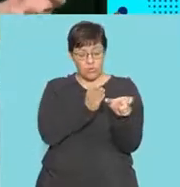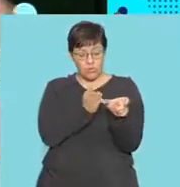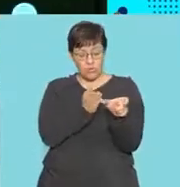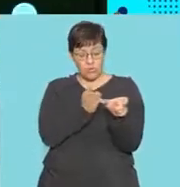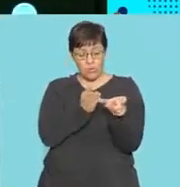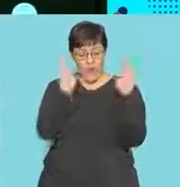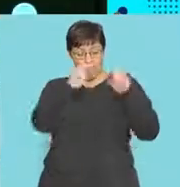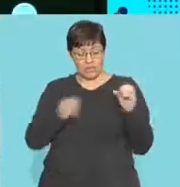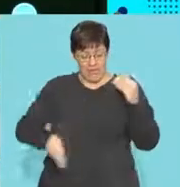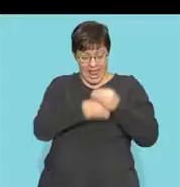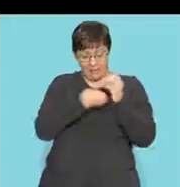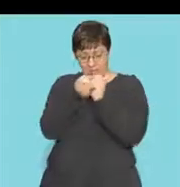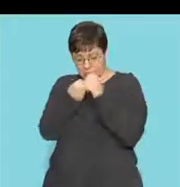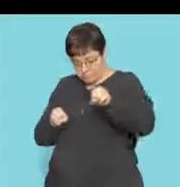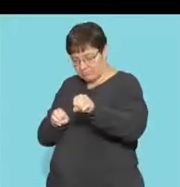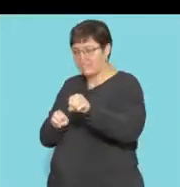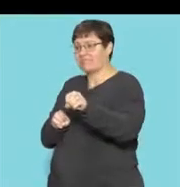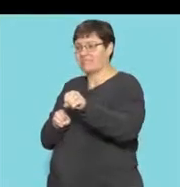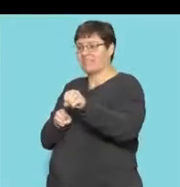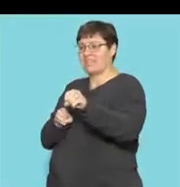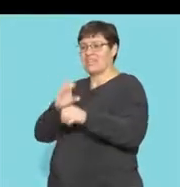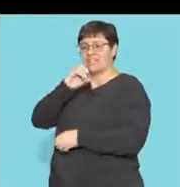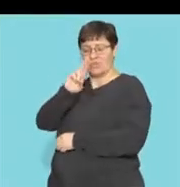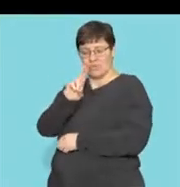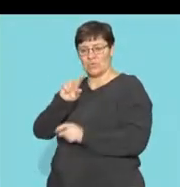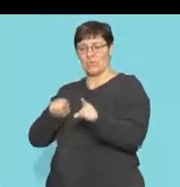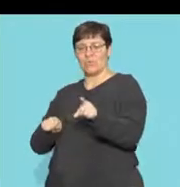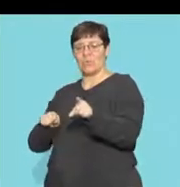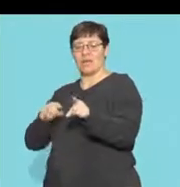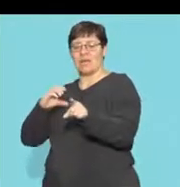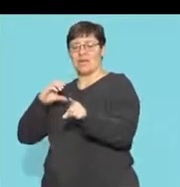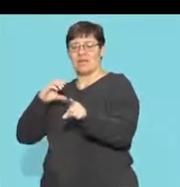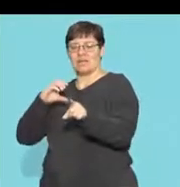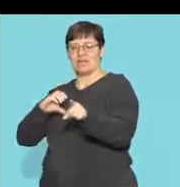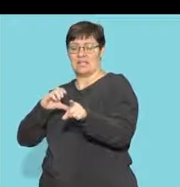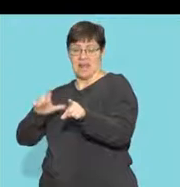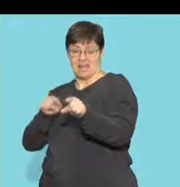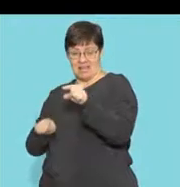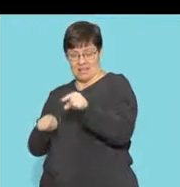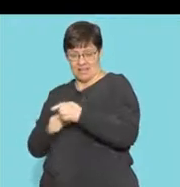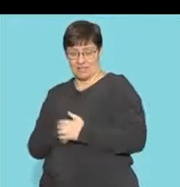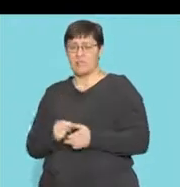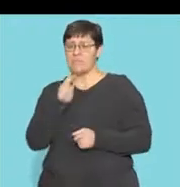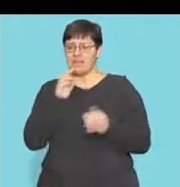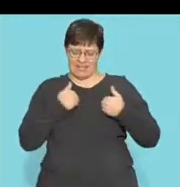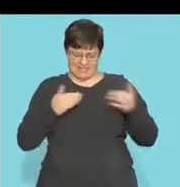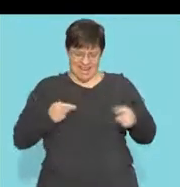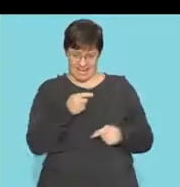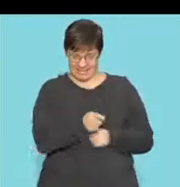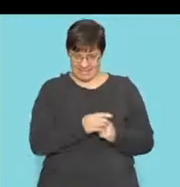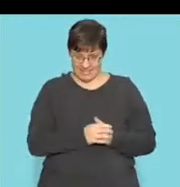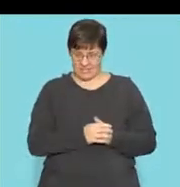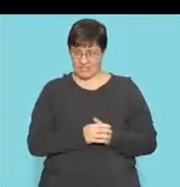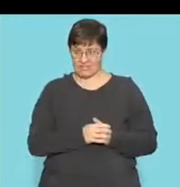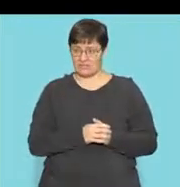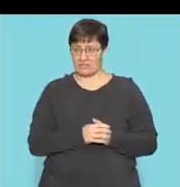compound. Let's go and look and see exactly what's happening there. So this is the start of the reaction.